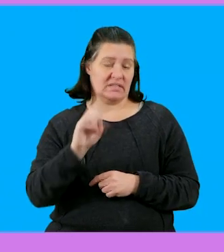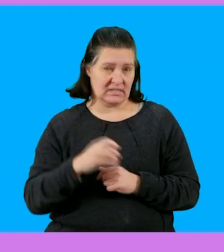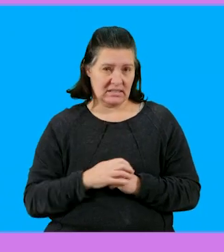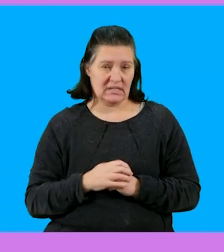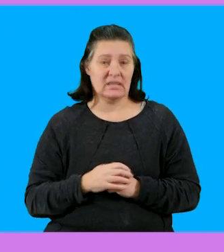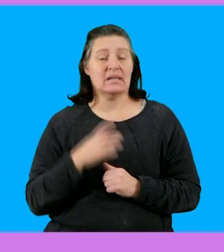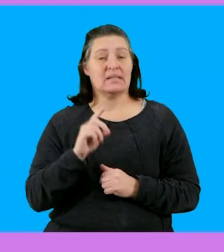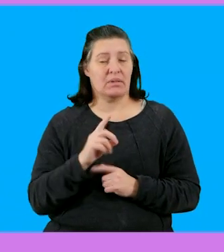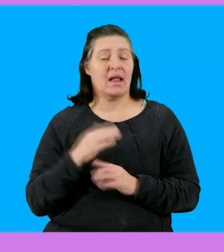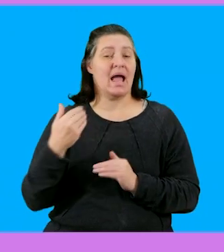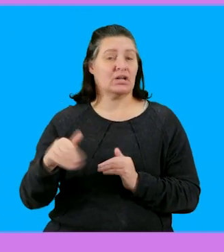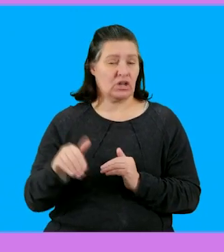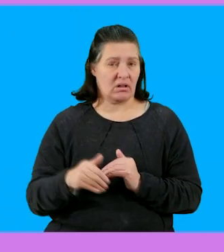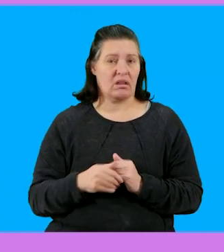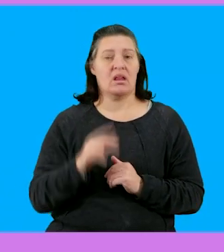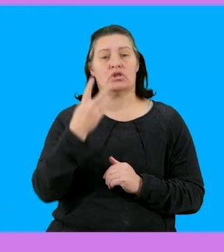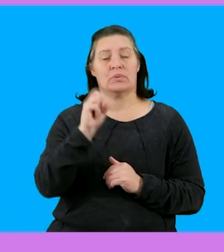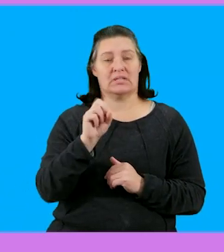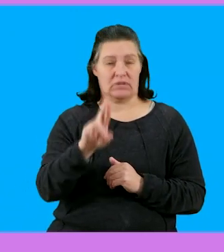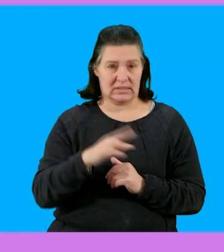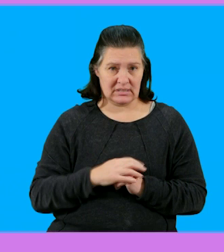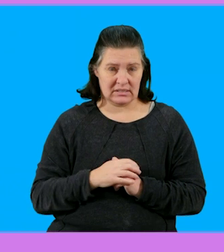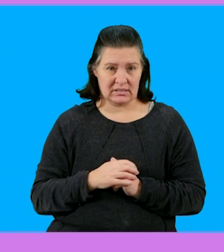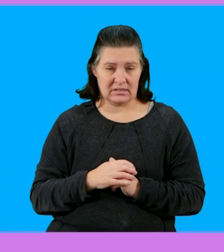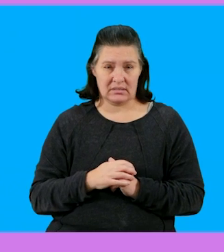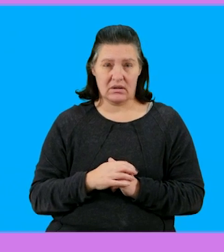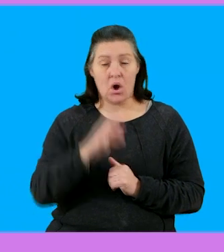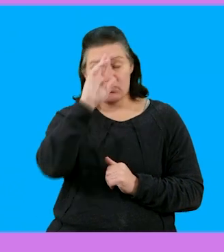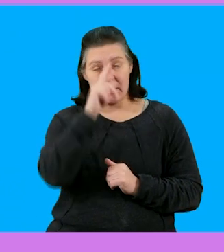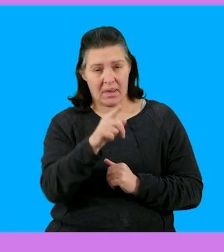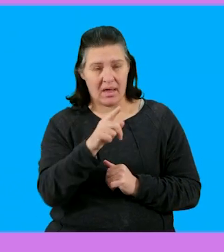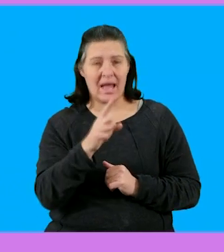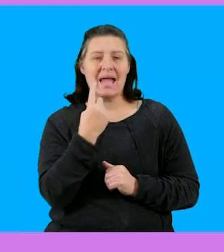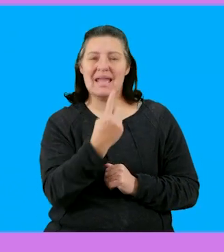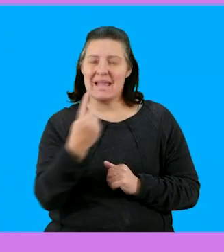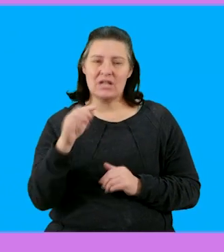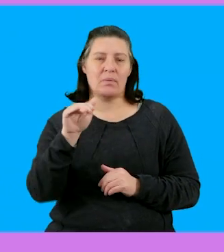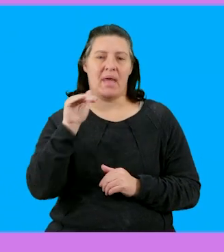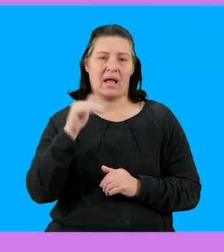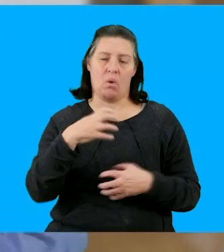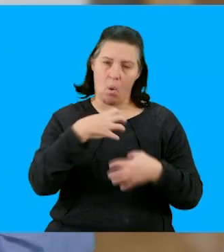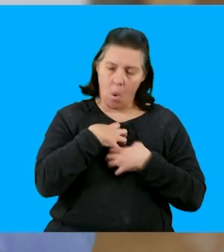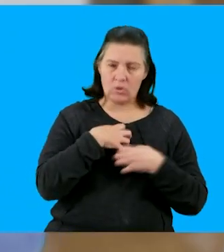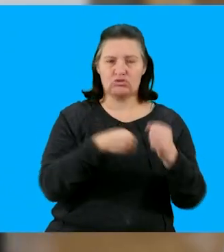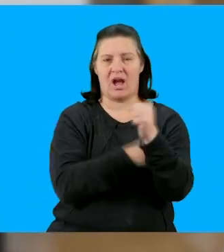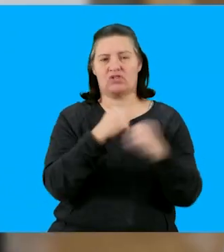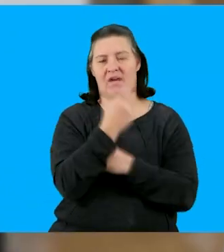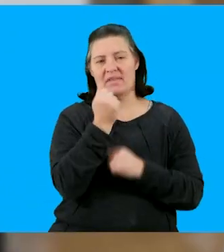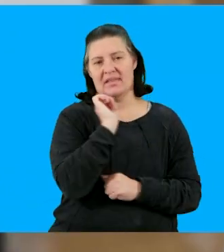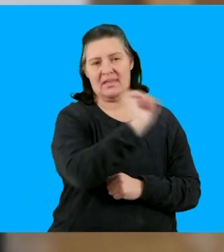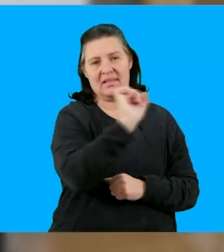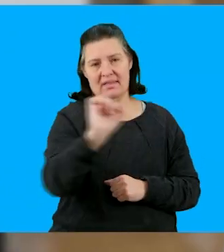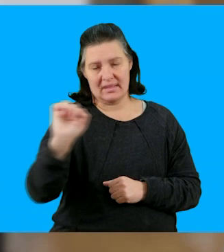50. And when it's a debit order external, it's 20 Rand. Guys, remember, every bank has its own fee